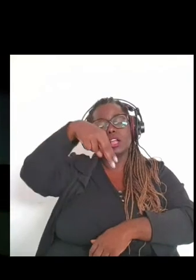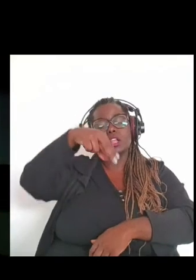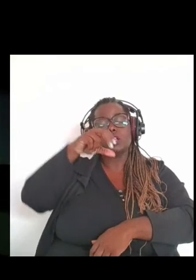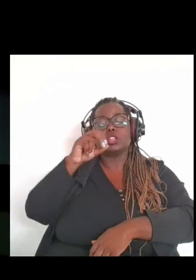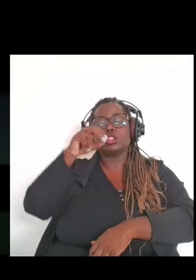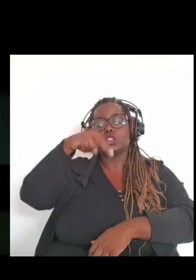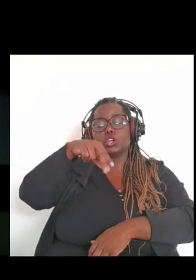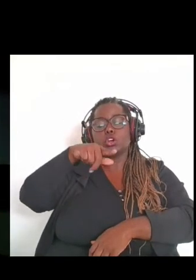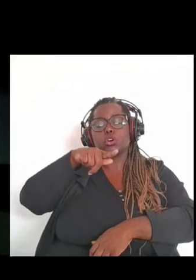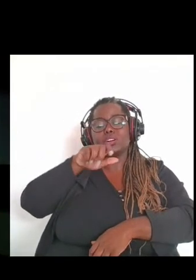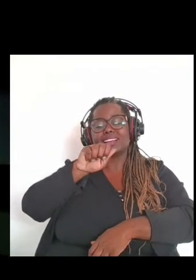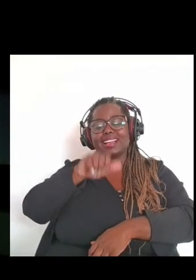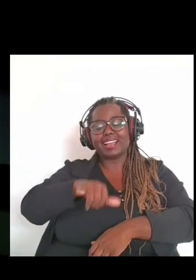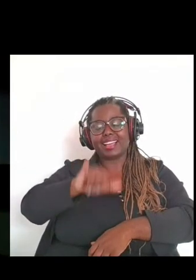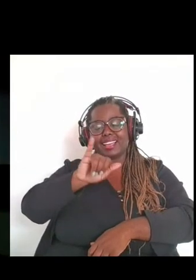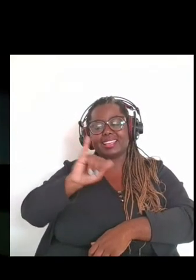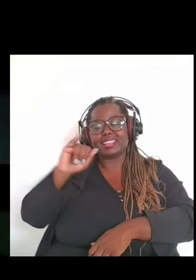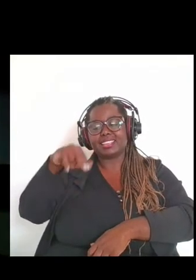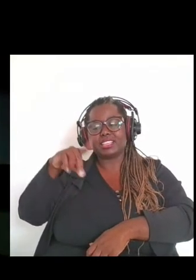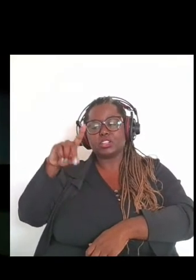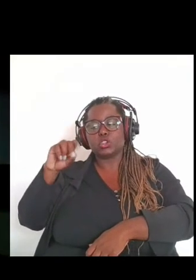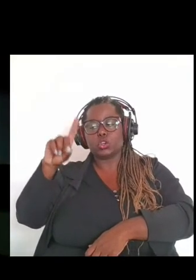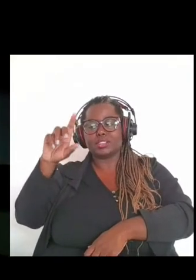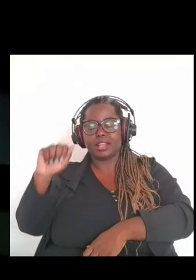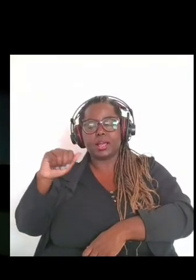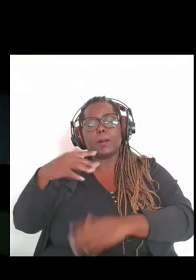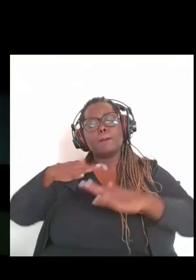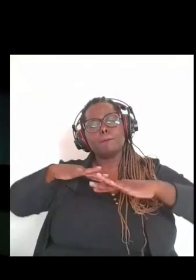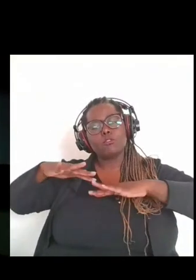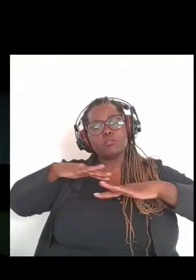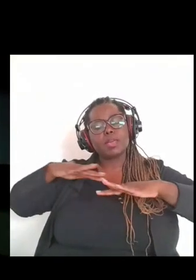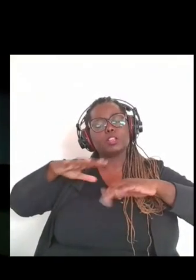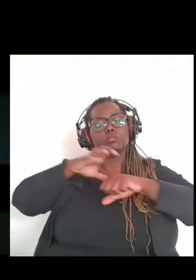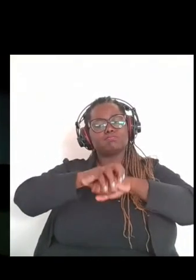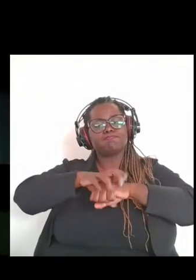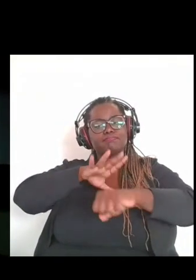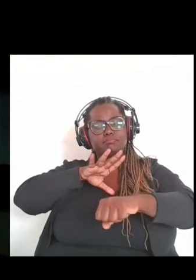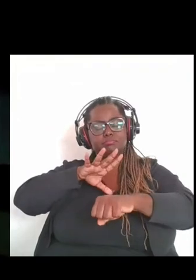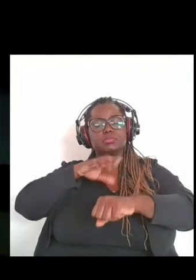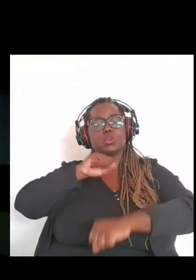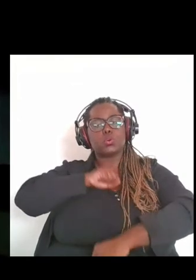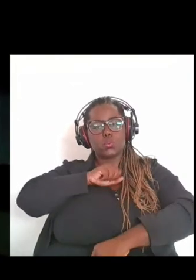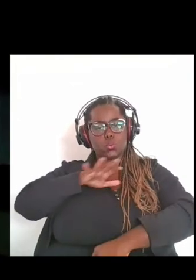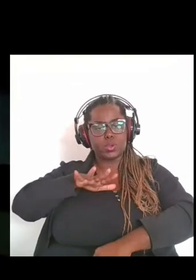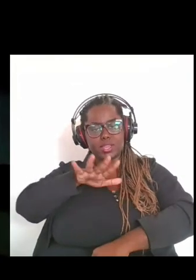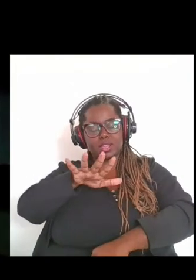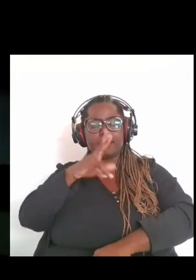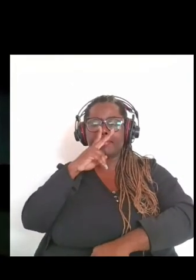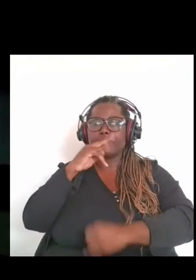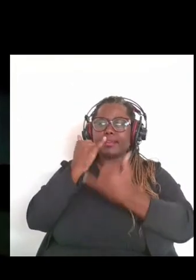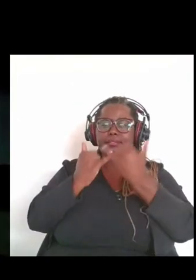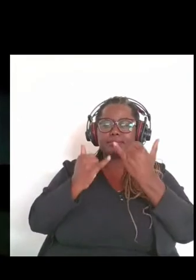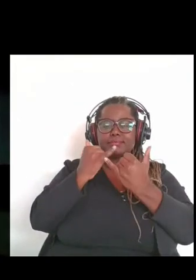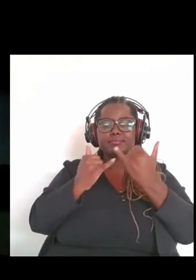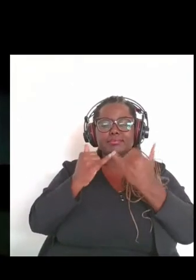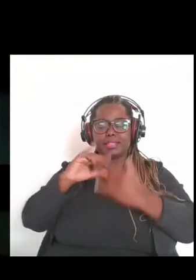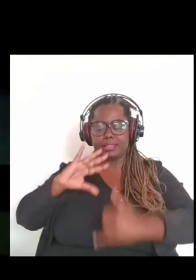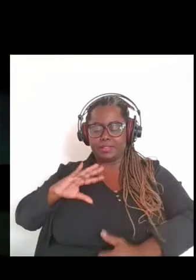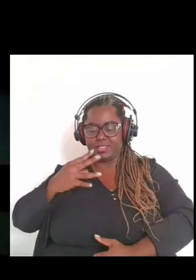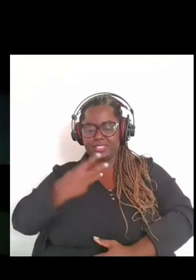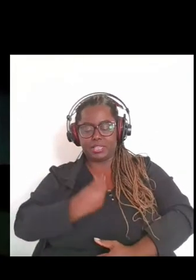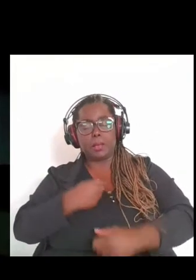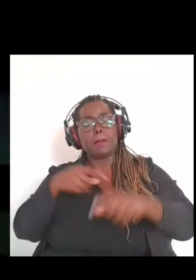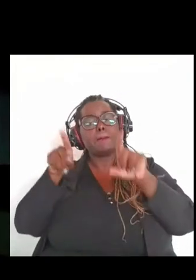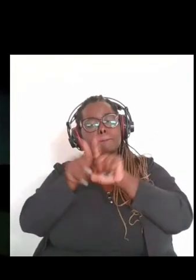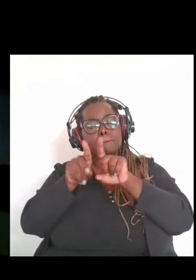indoda as a decolonializing movement as part of the queer experience it is similar to the concept